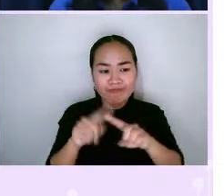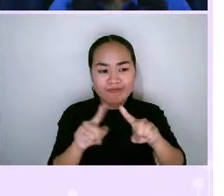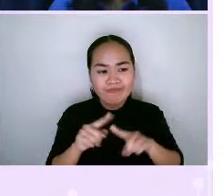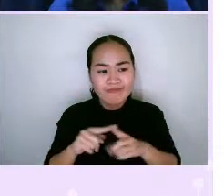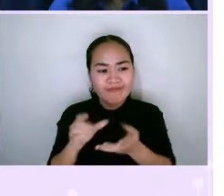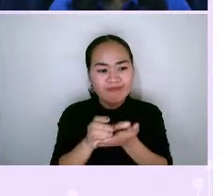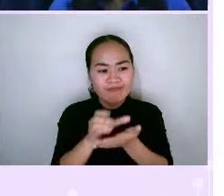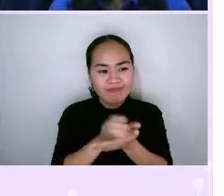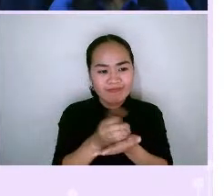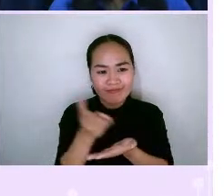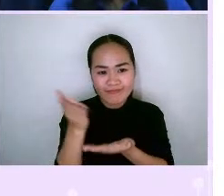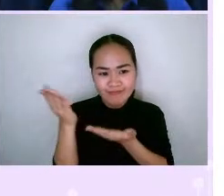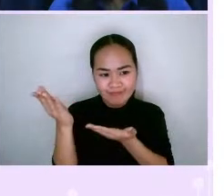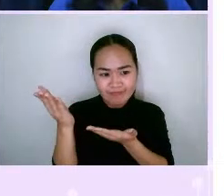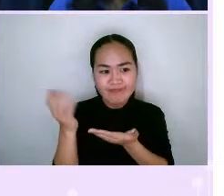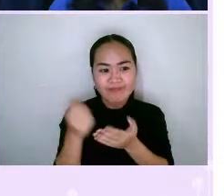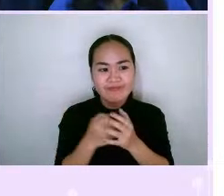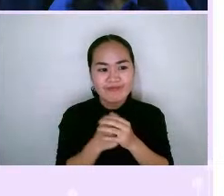qualifications.